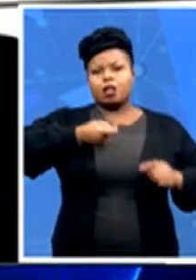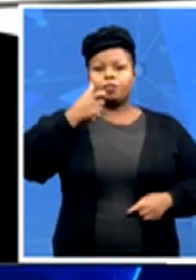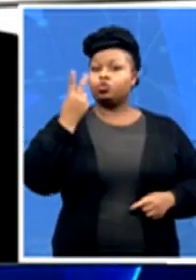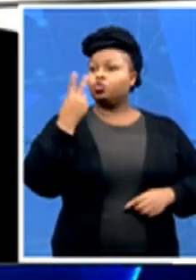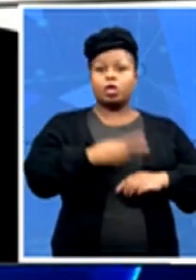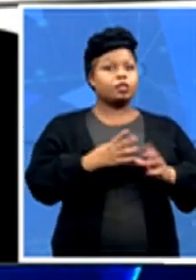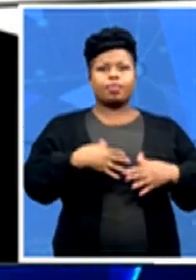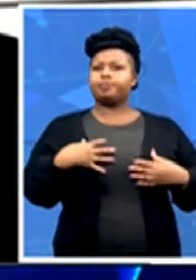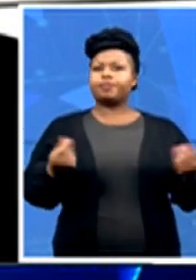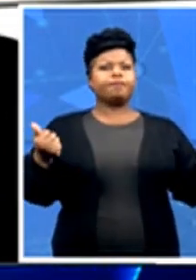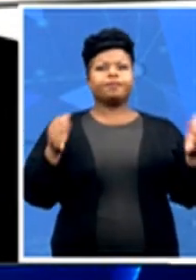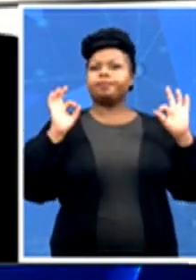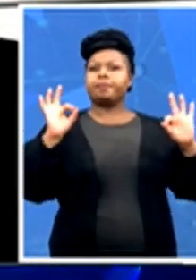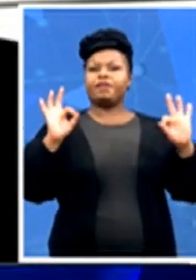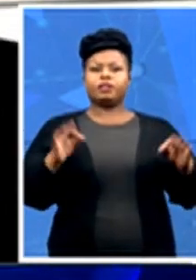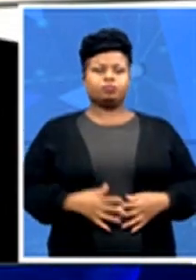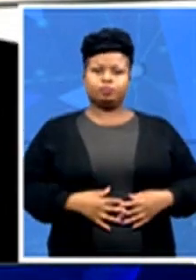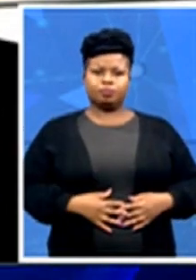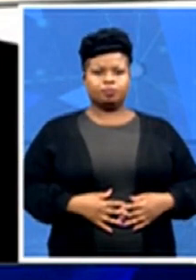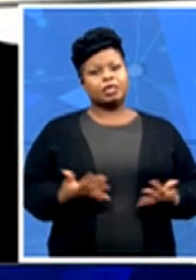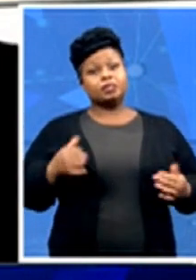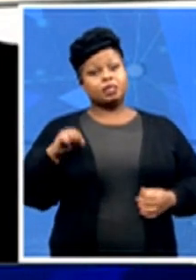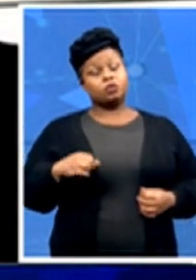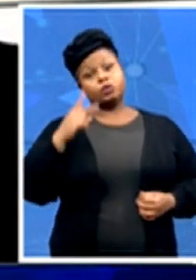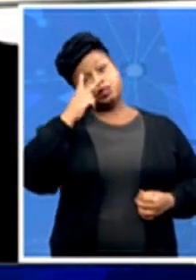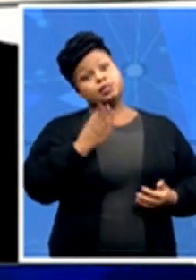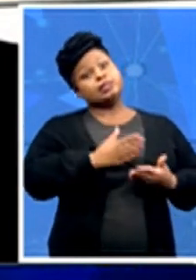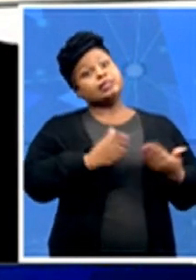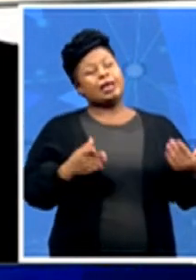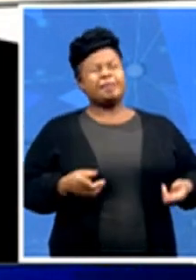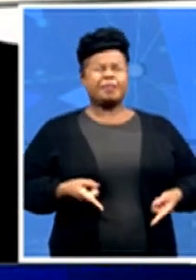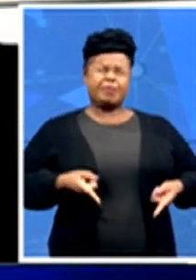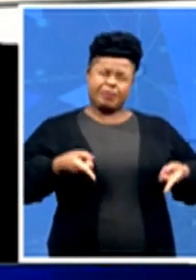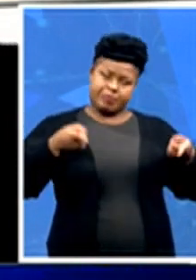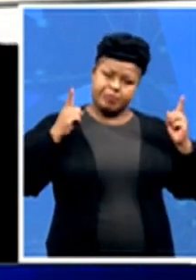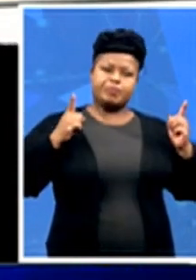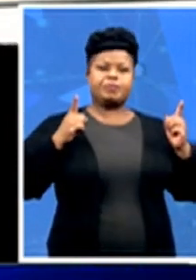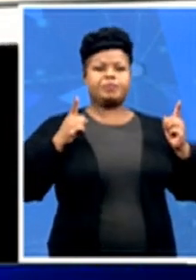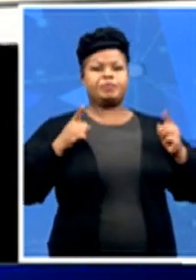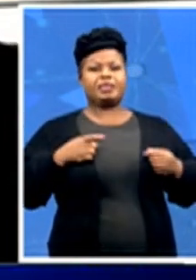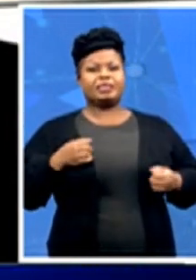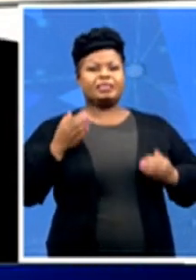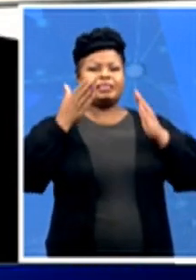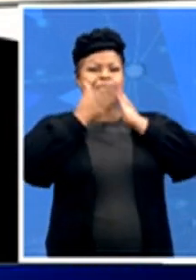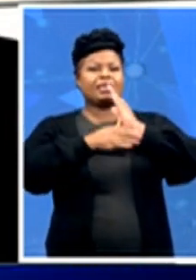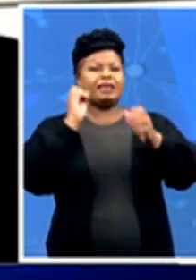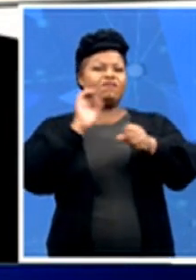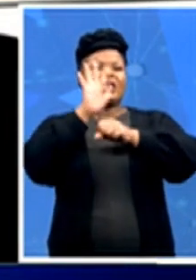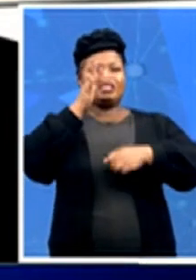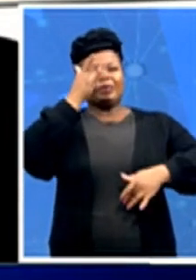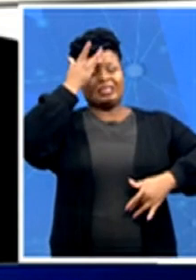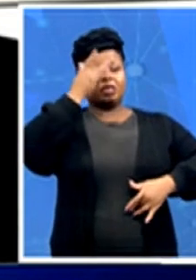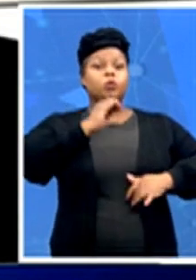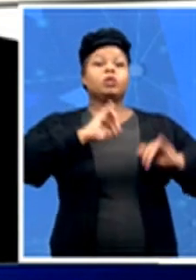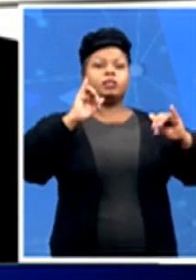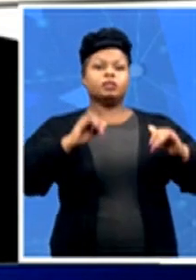some severe side effects, but they're very rare, extremely rare. And when you look at the overall